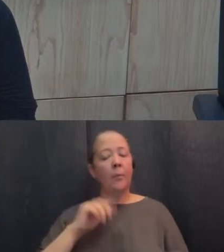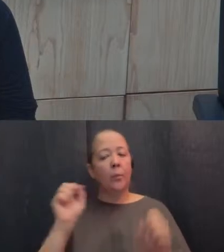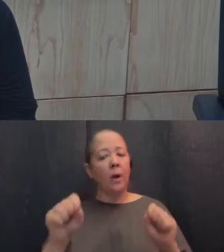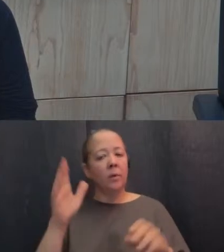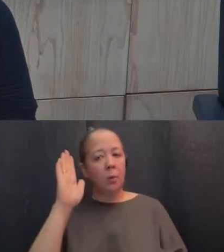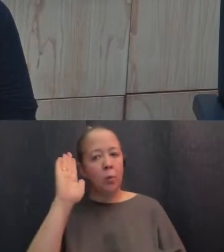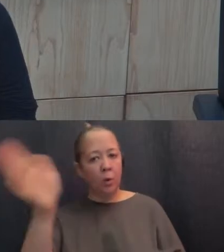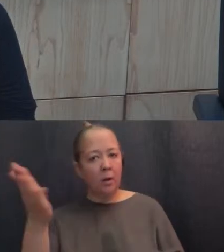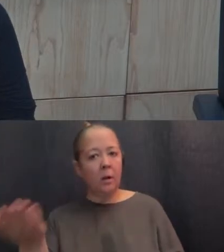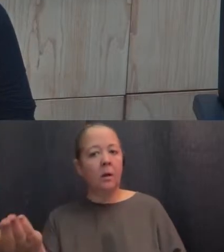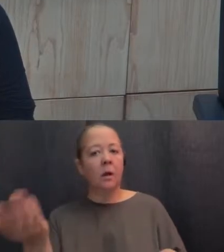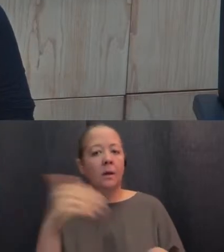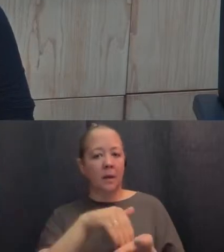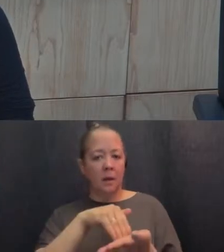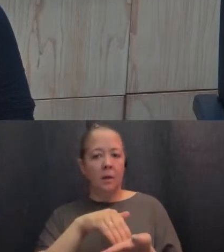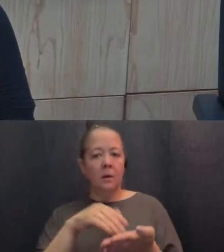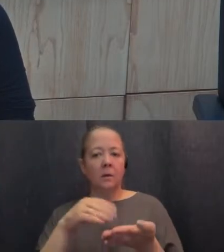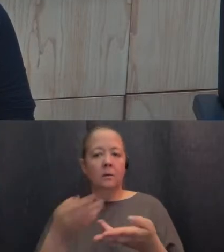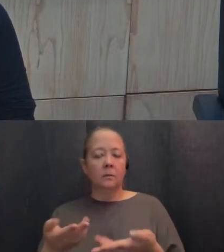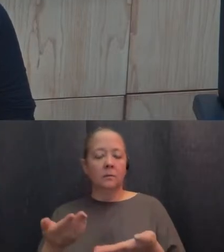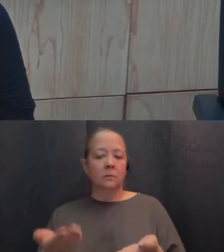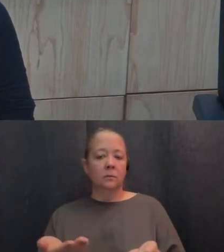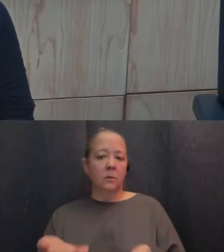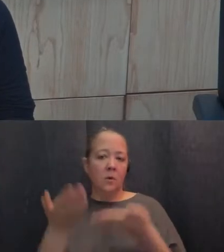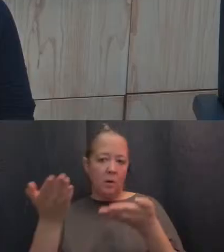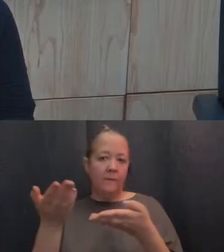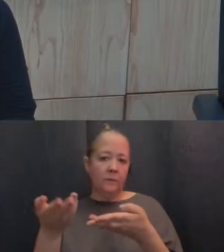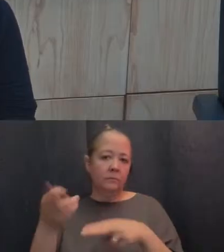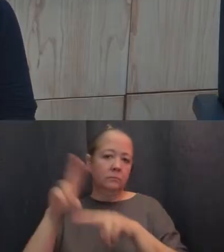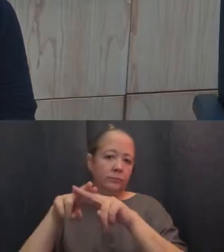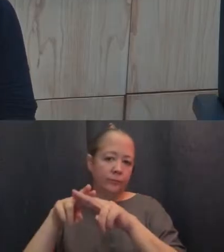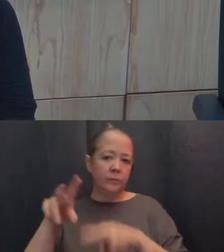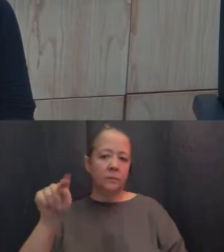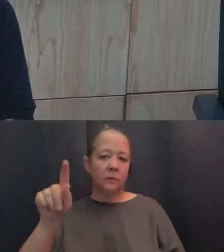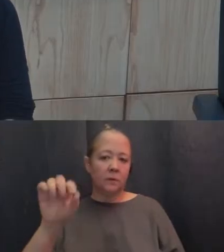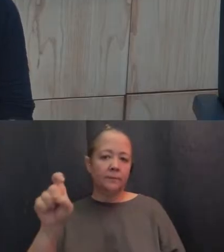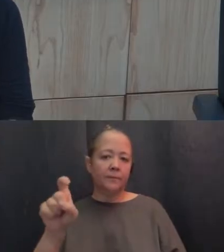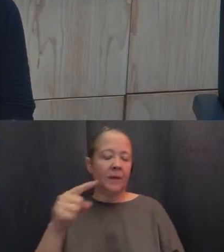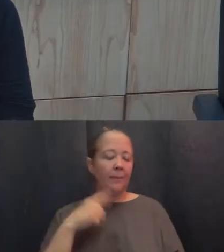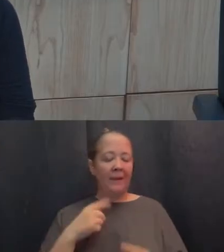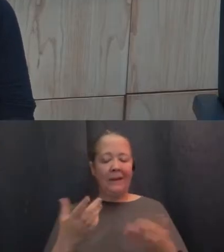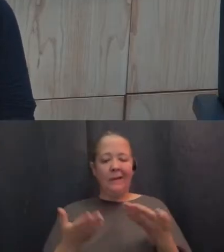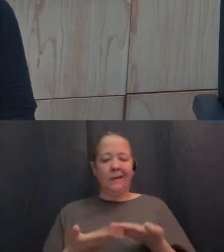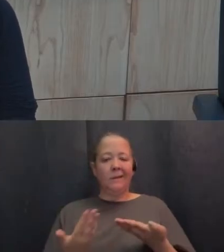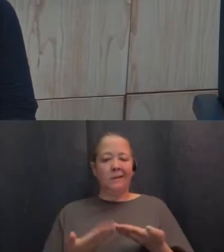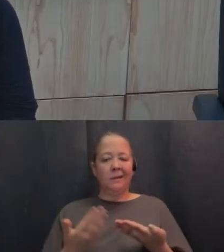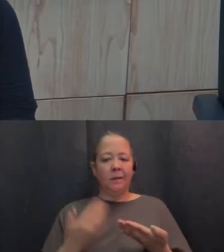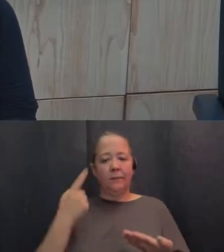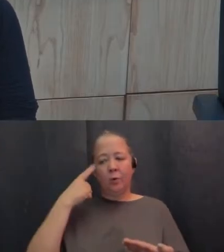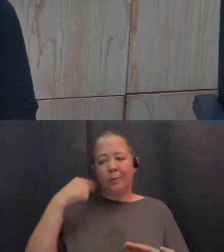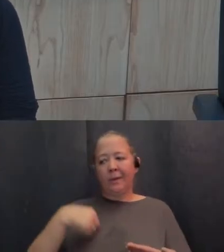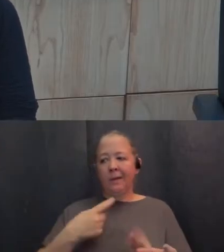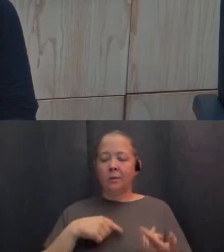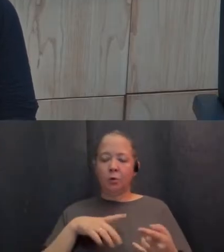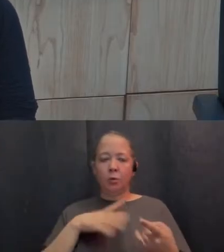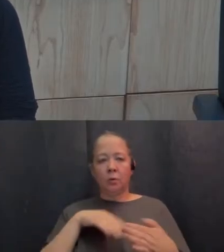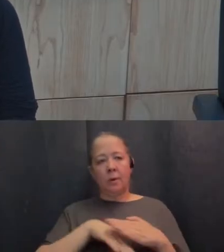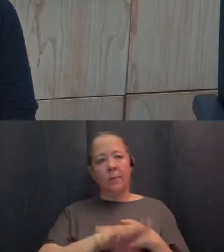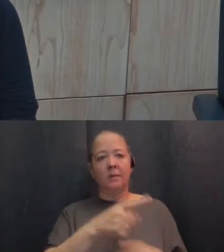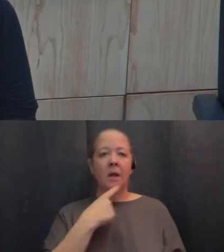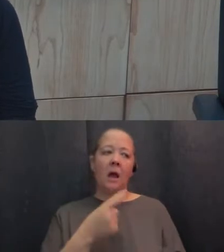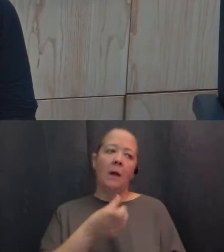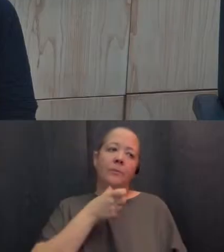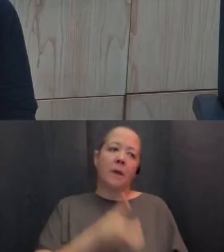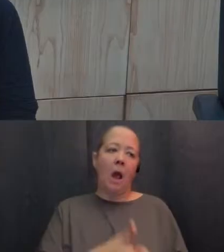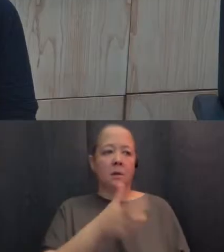It would be very easy for me to come up here and say, I don't want to raise taxes, I'm not voting to raise taxes, but it would